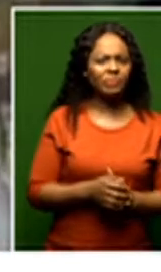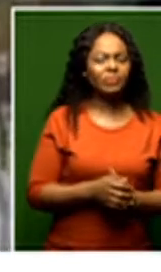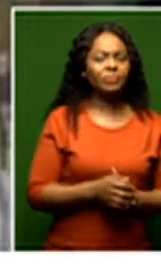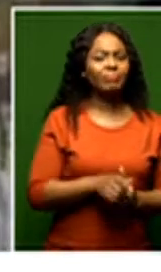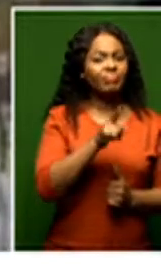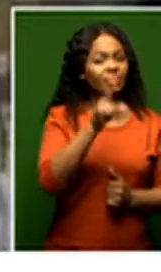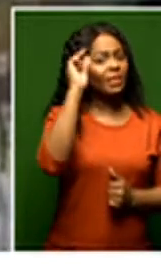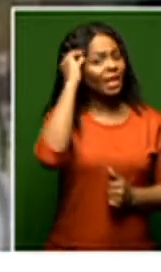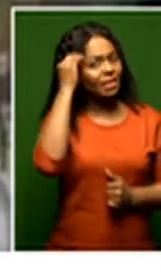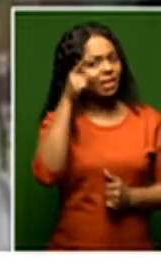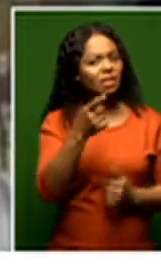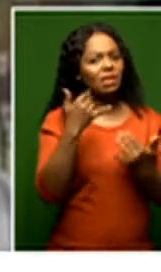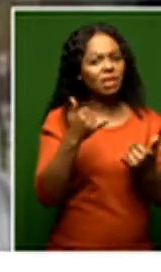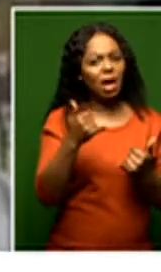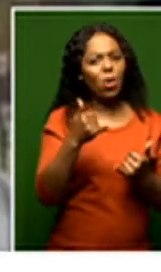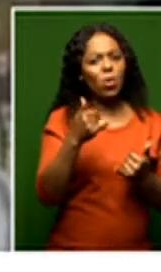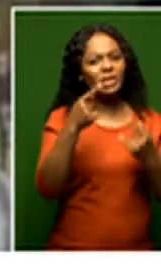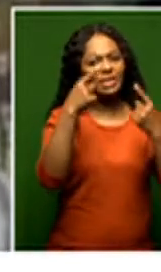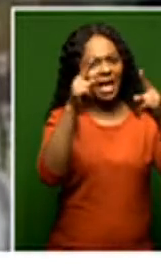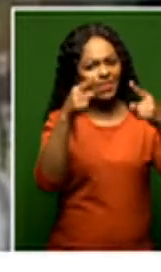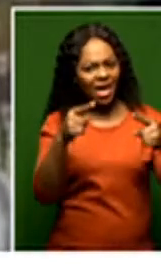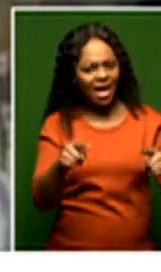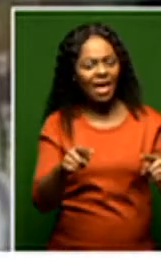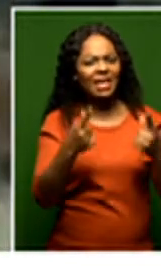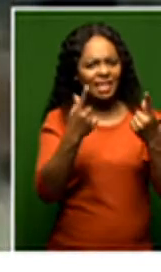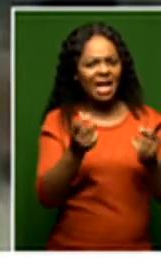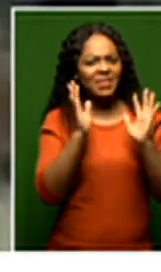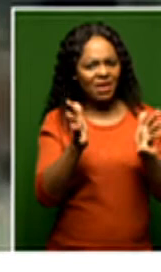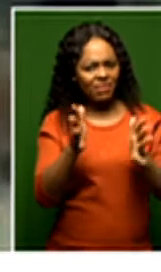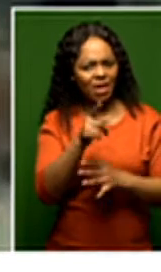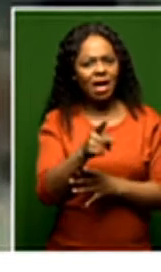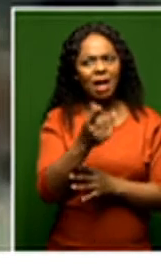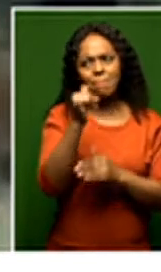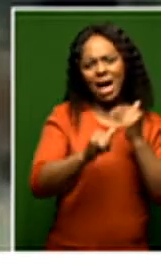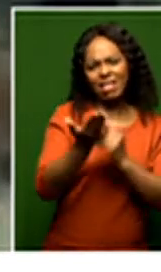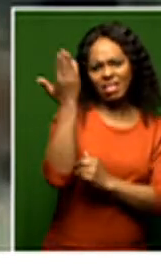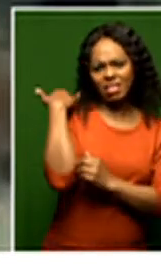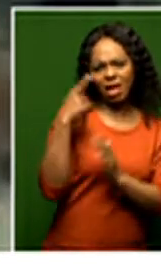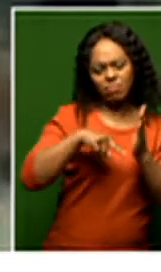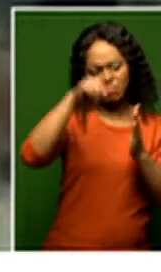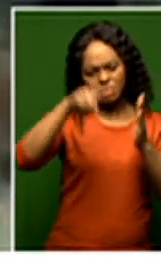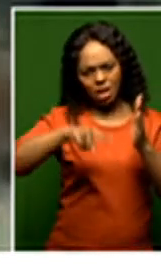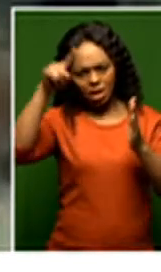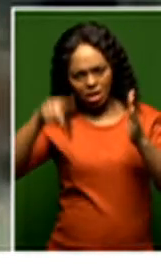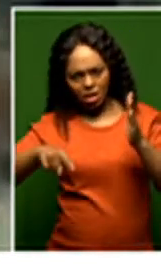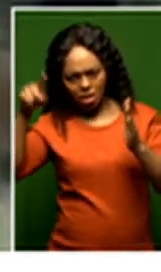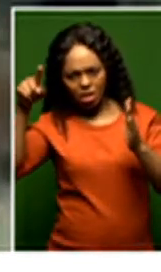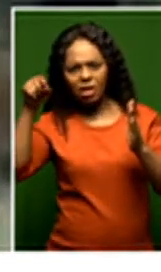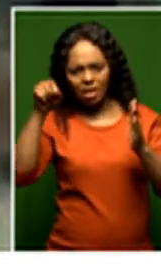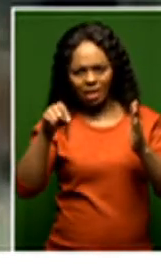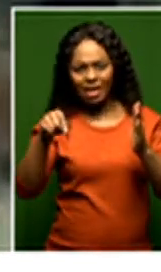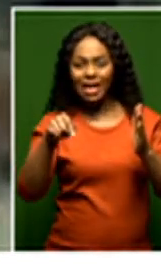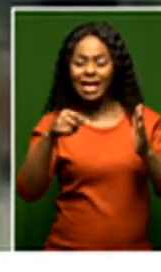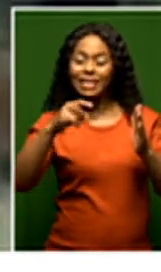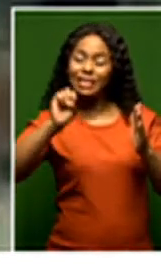Well, interestingly enough, there was a survey done a couple of months ago where they showed, sadly, that South Africa was